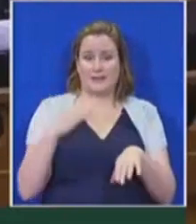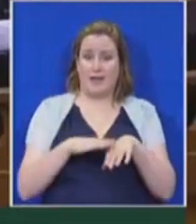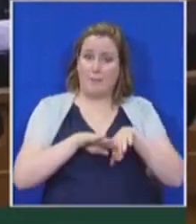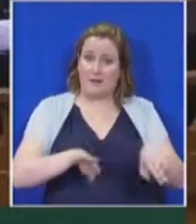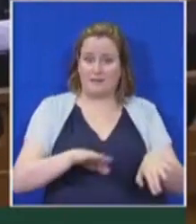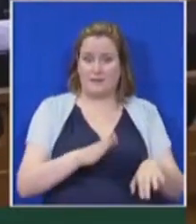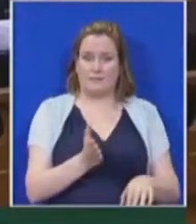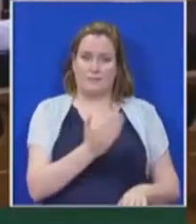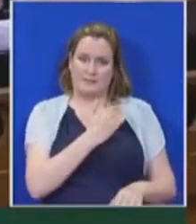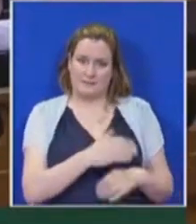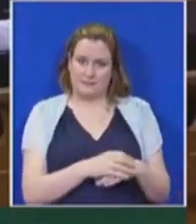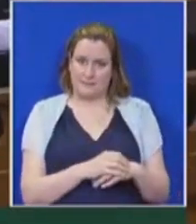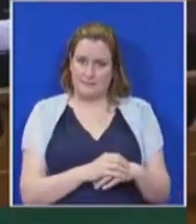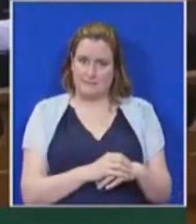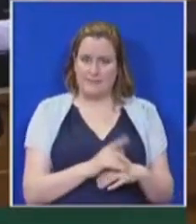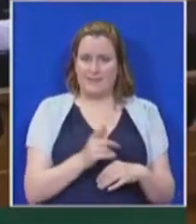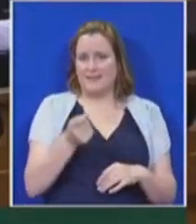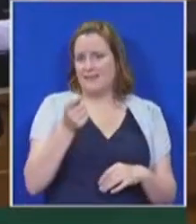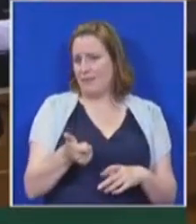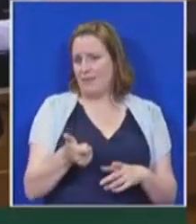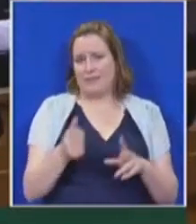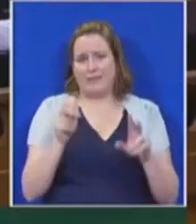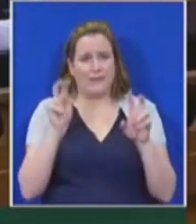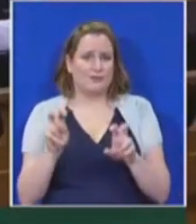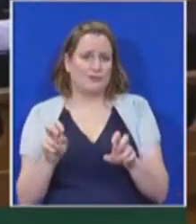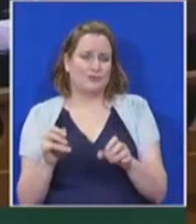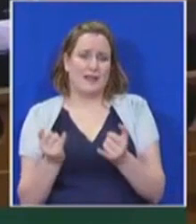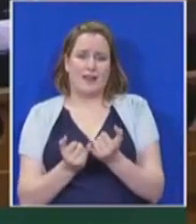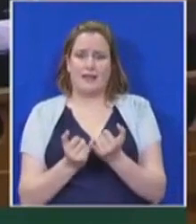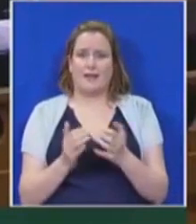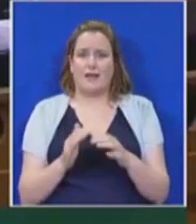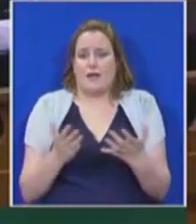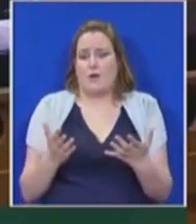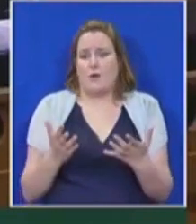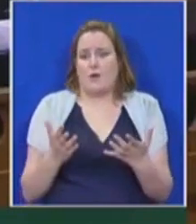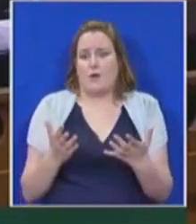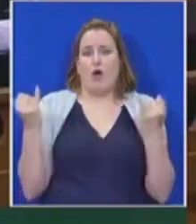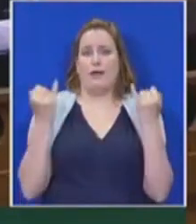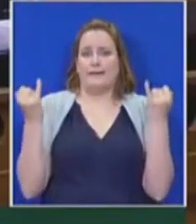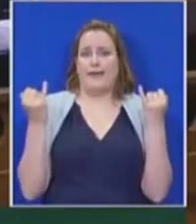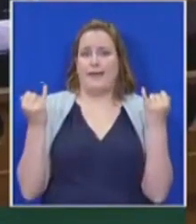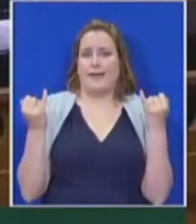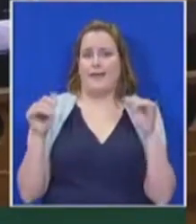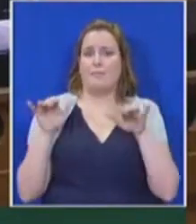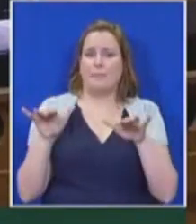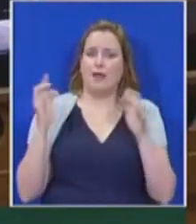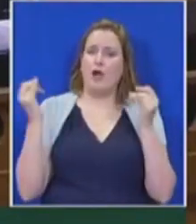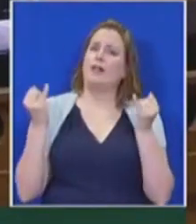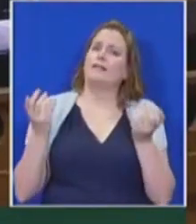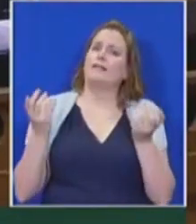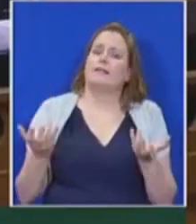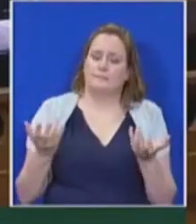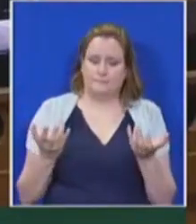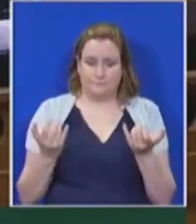past, even on petty issues that speak to how public holidays must be handled. For instance, there is a law that